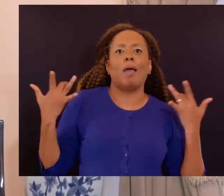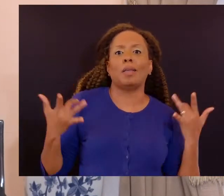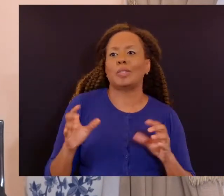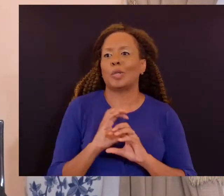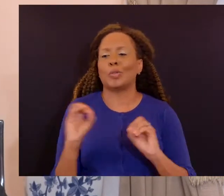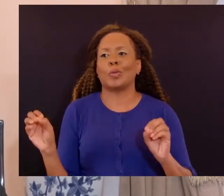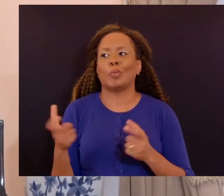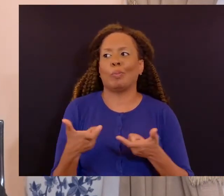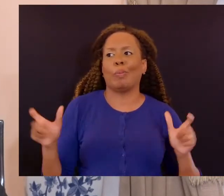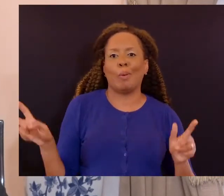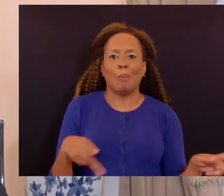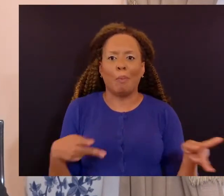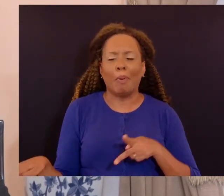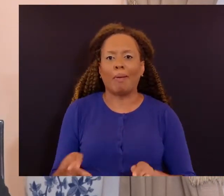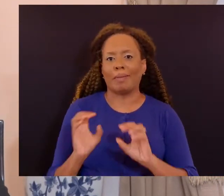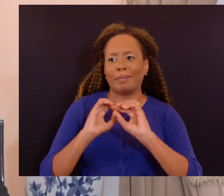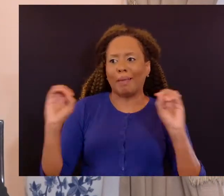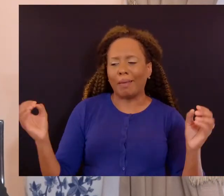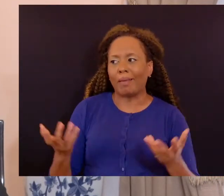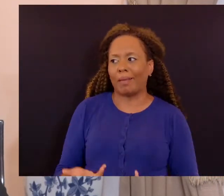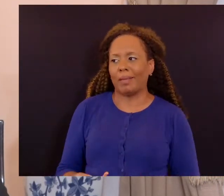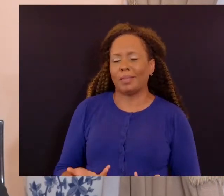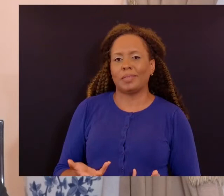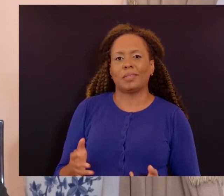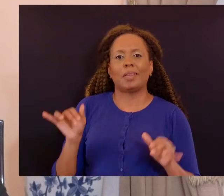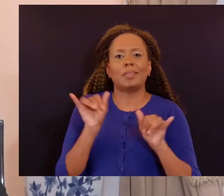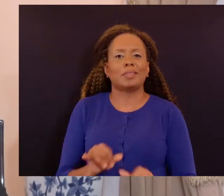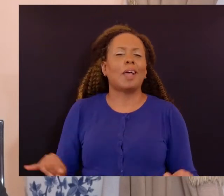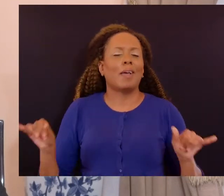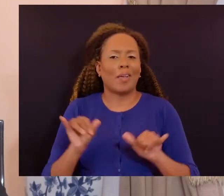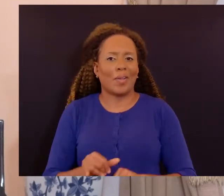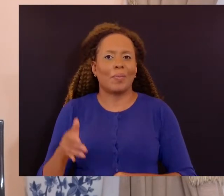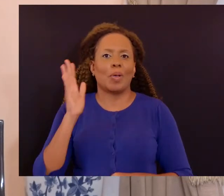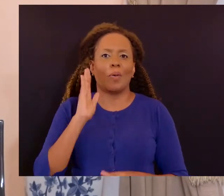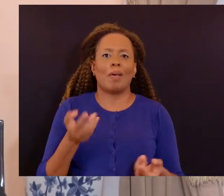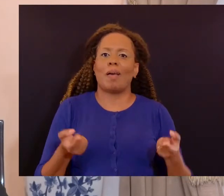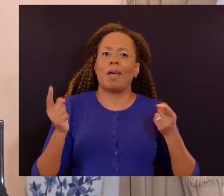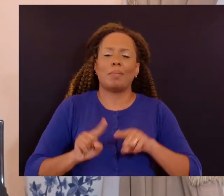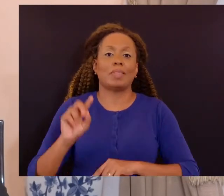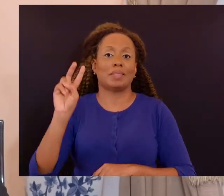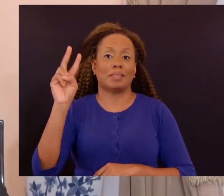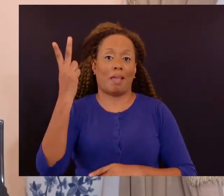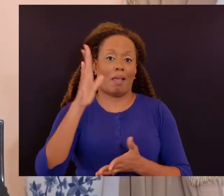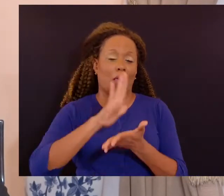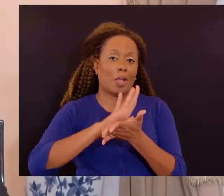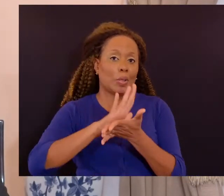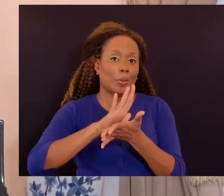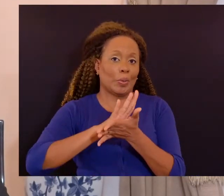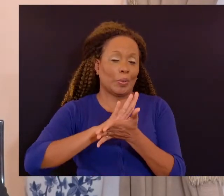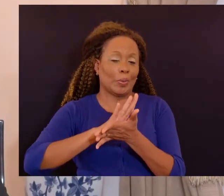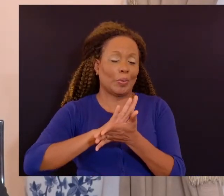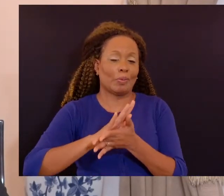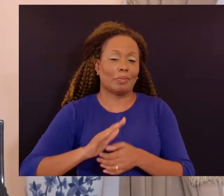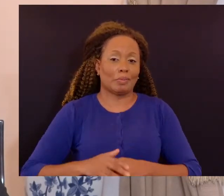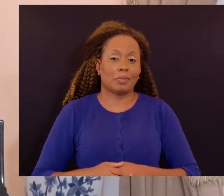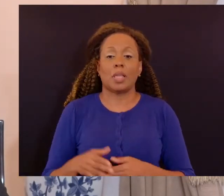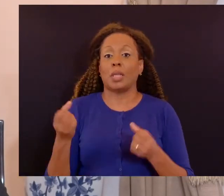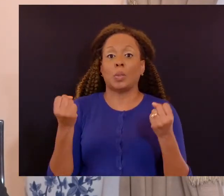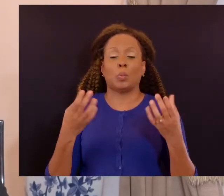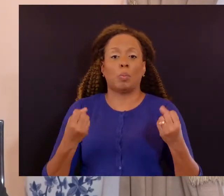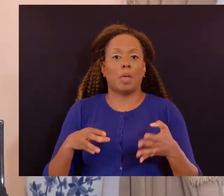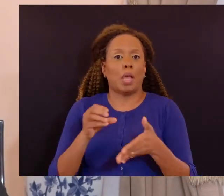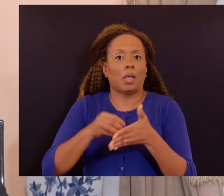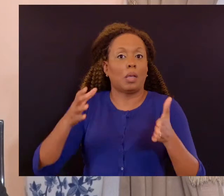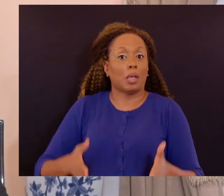additional space at the schools. And I think the same thing will probably have to happen at the secondary level, albeit that many of the students that